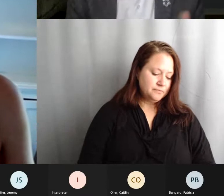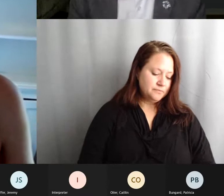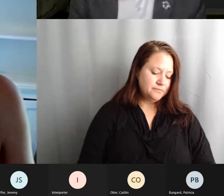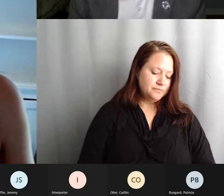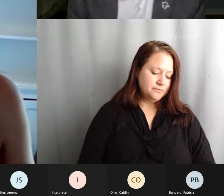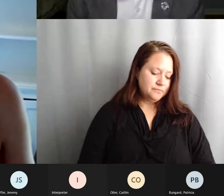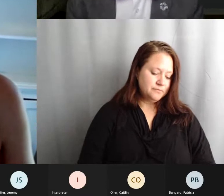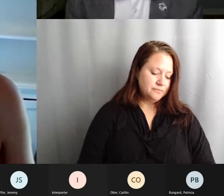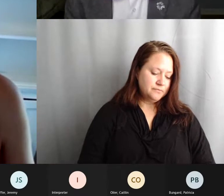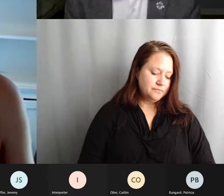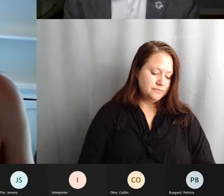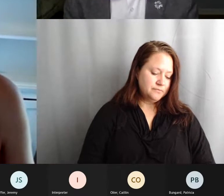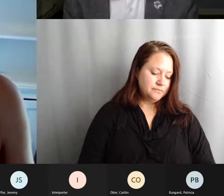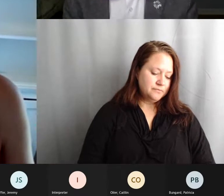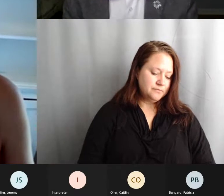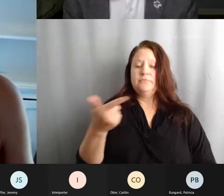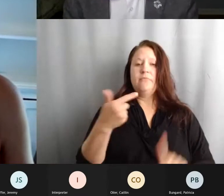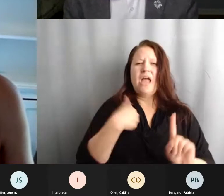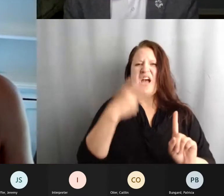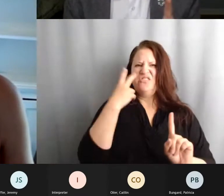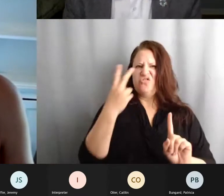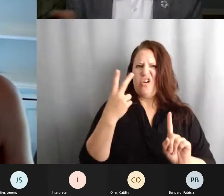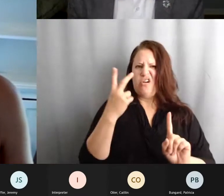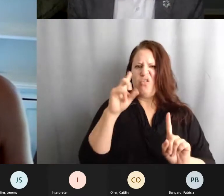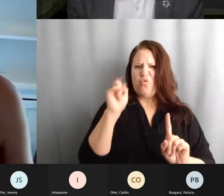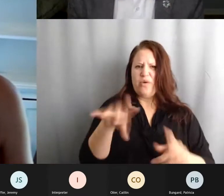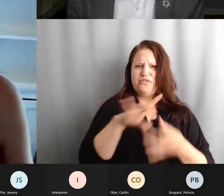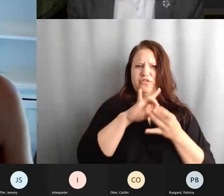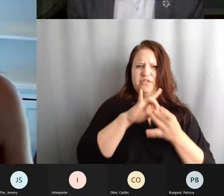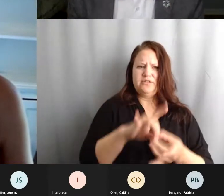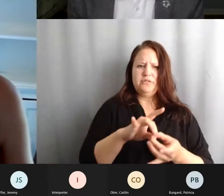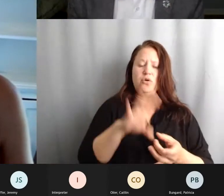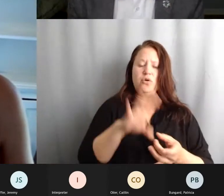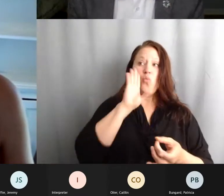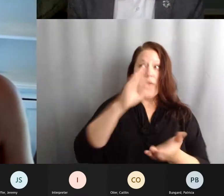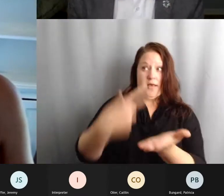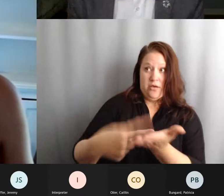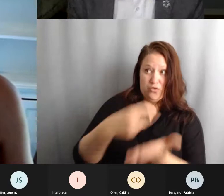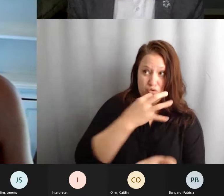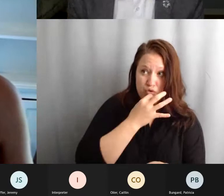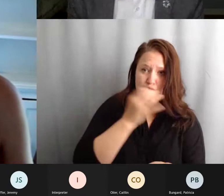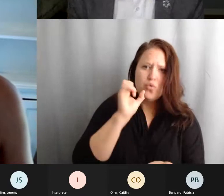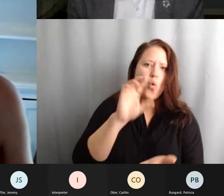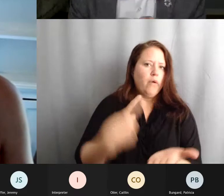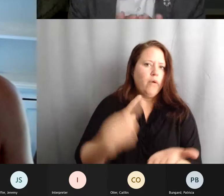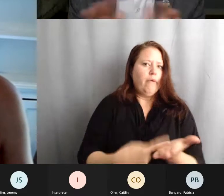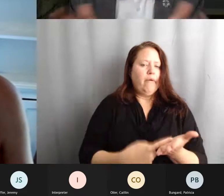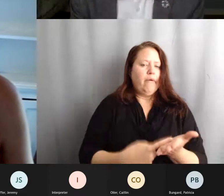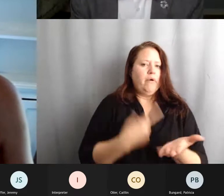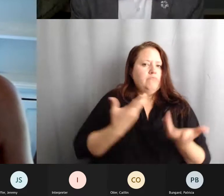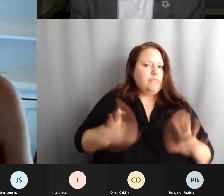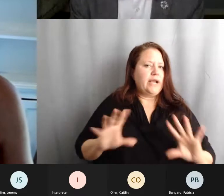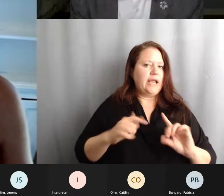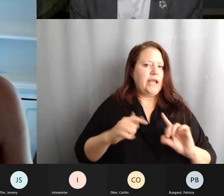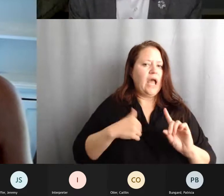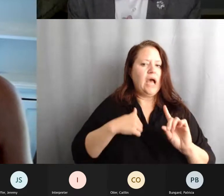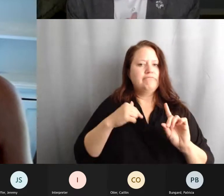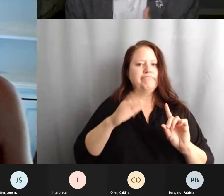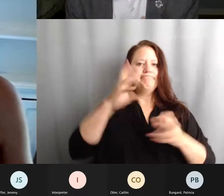I saw some questions come in the chat that either will be addressed soon or have been addressed earlier in the chat. So I'll kind of do